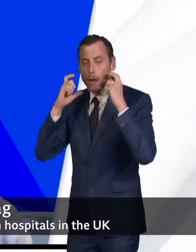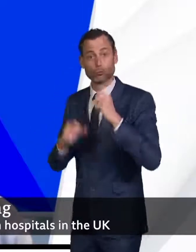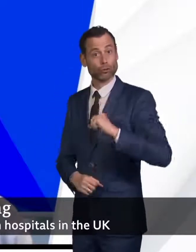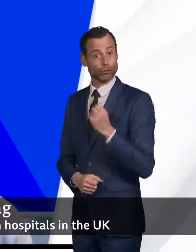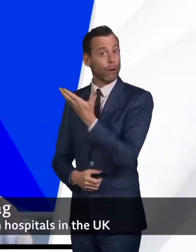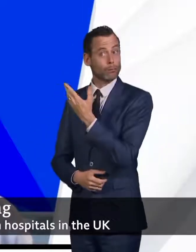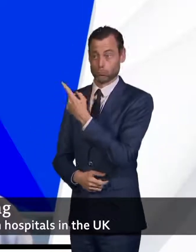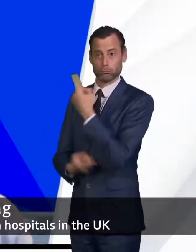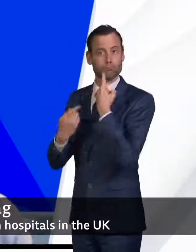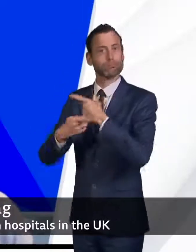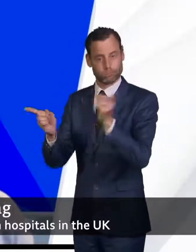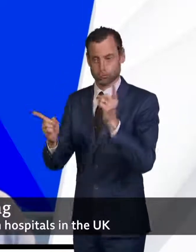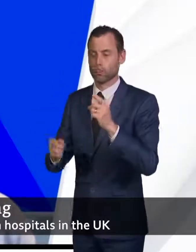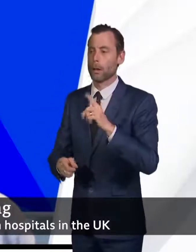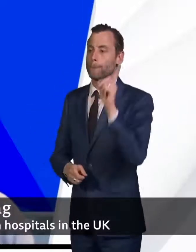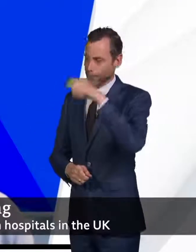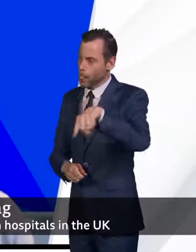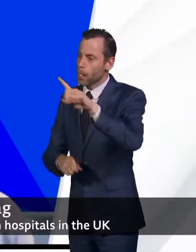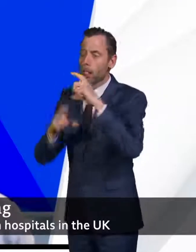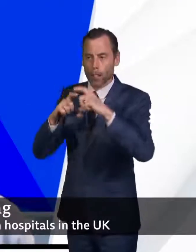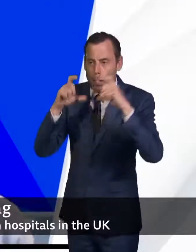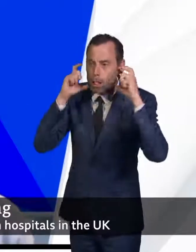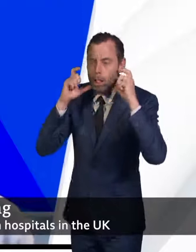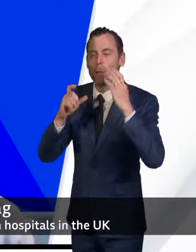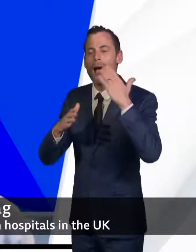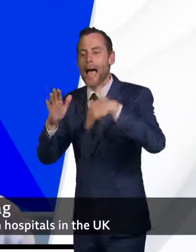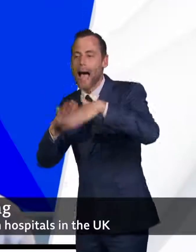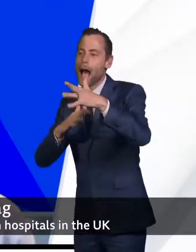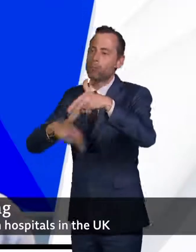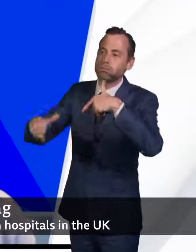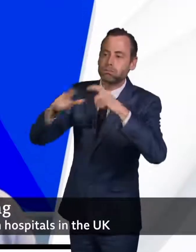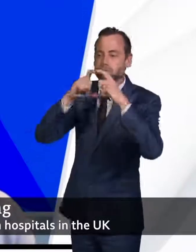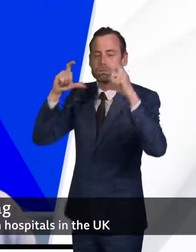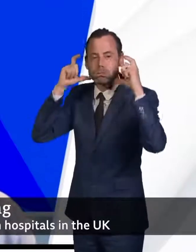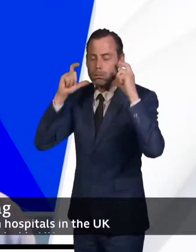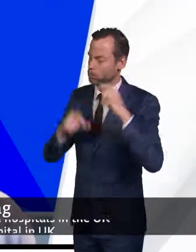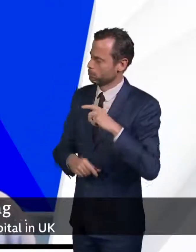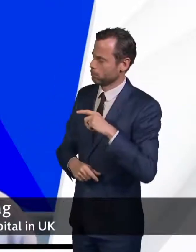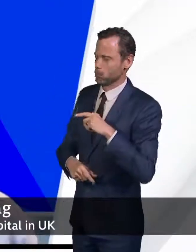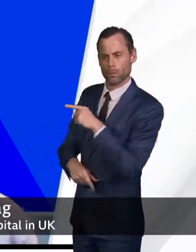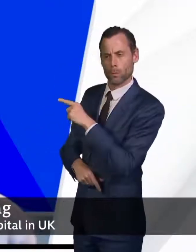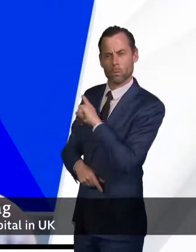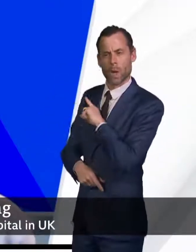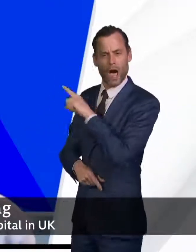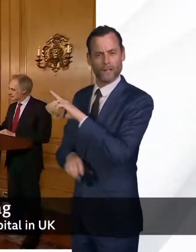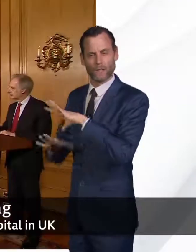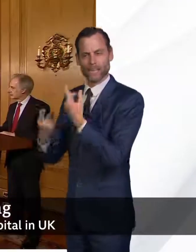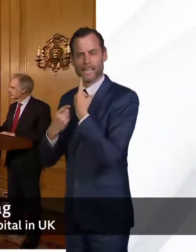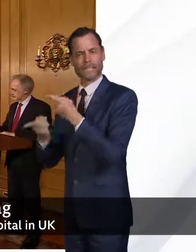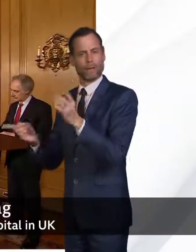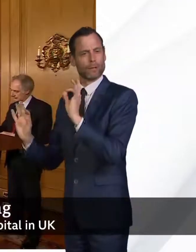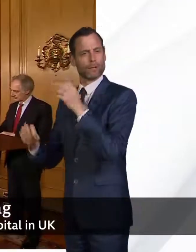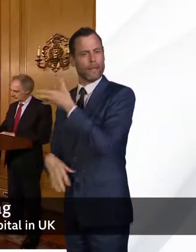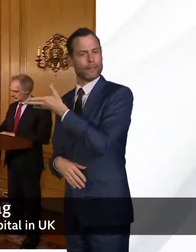are used in public places. Are you able to tell us about the deliberations you're making on that, what the delay is, and when we're likely to